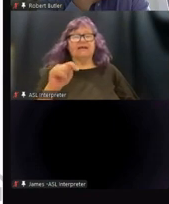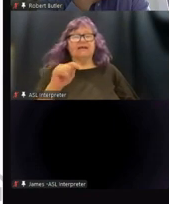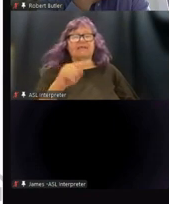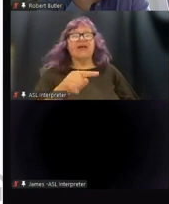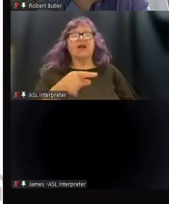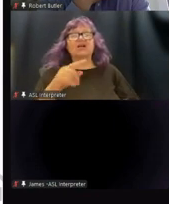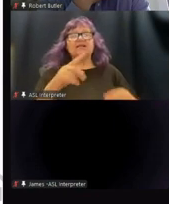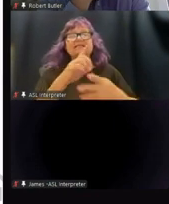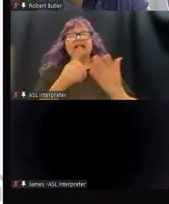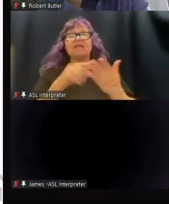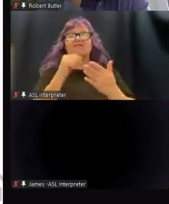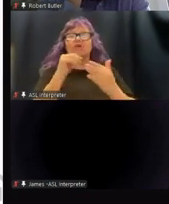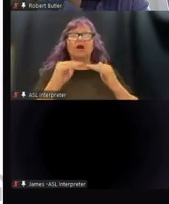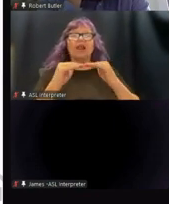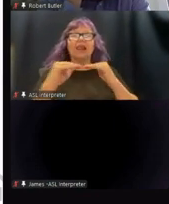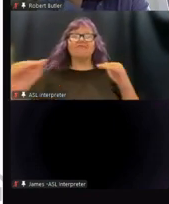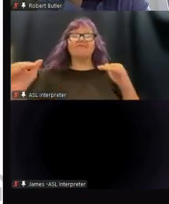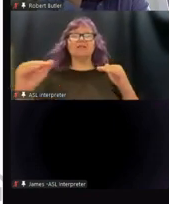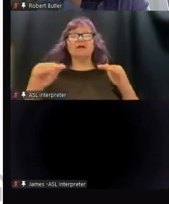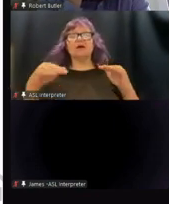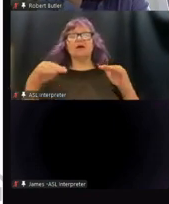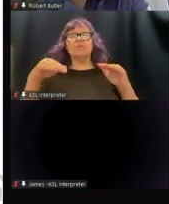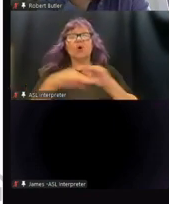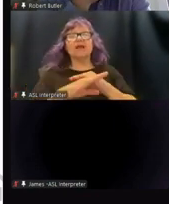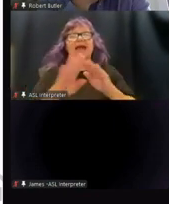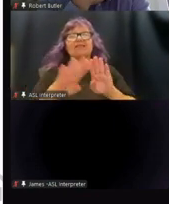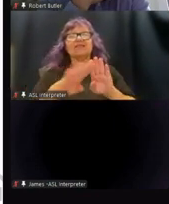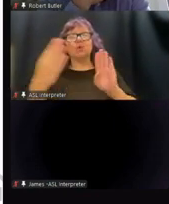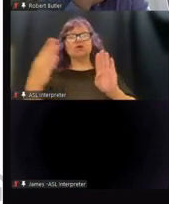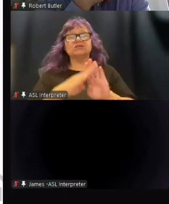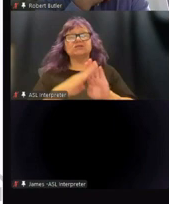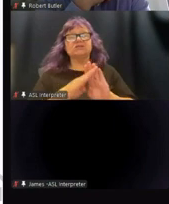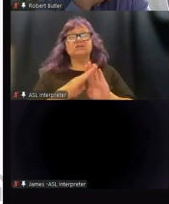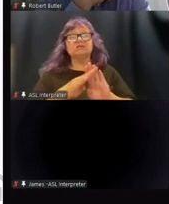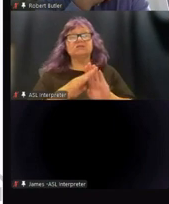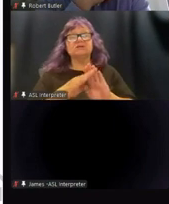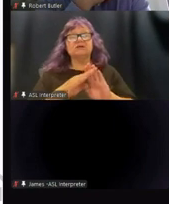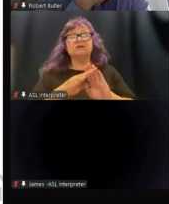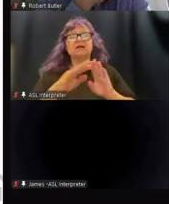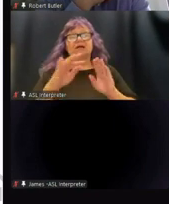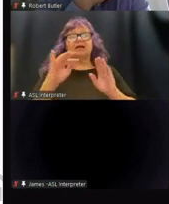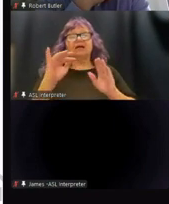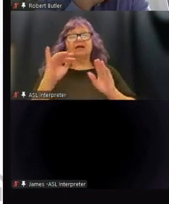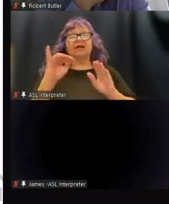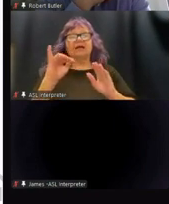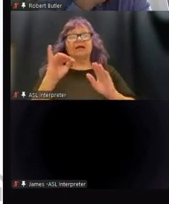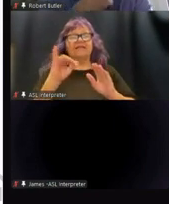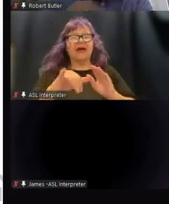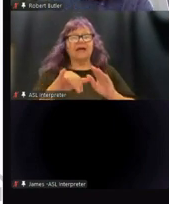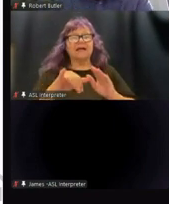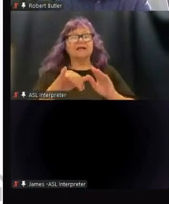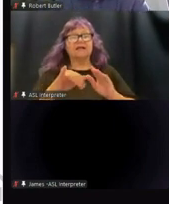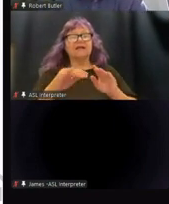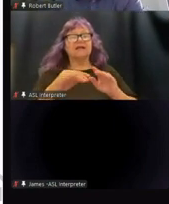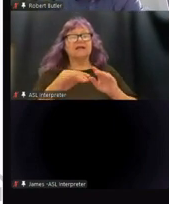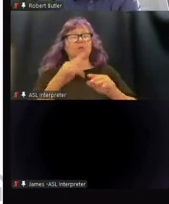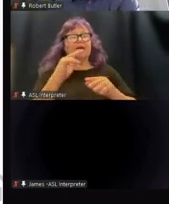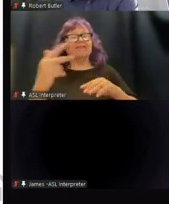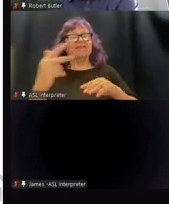level boarding at the doors at which the platforms align